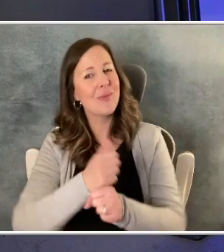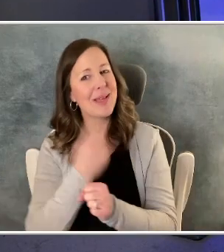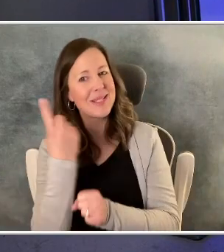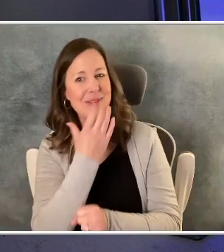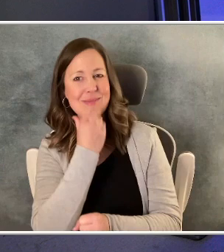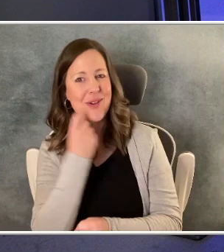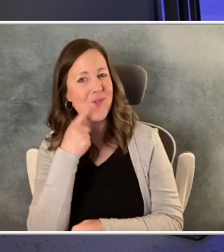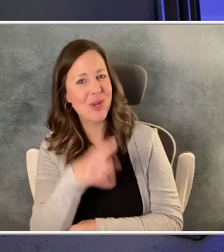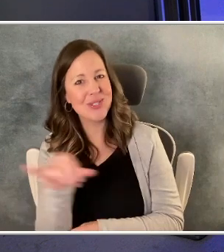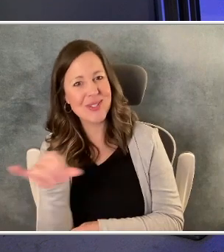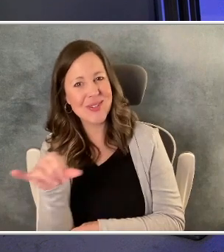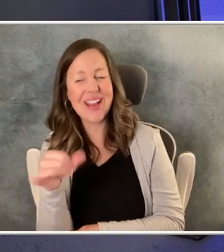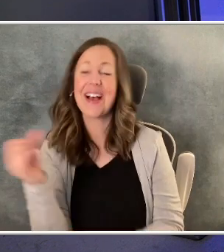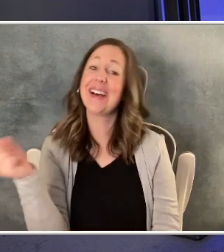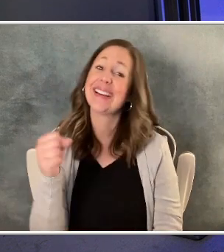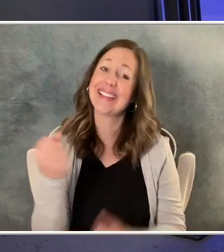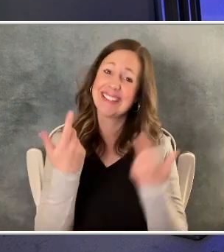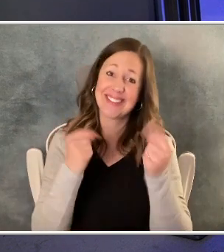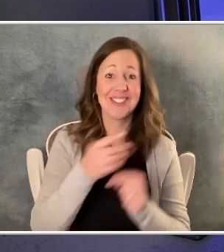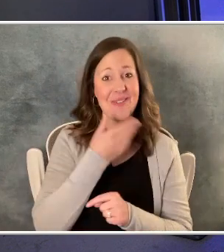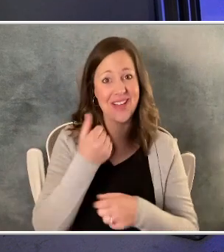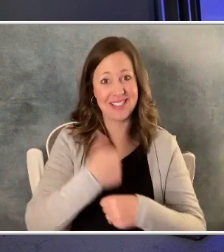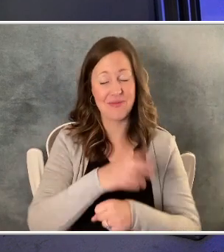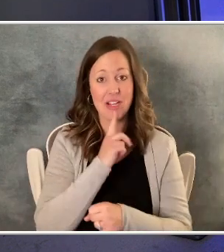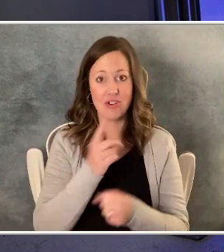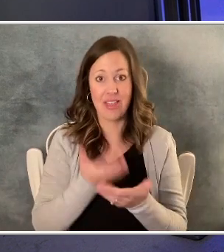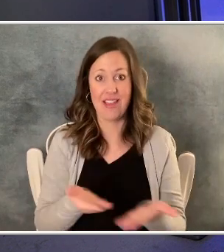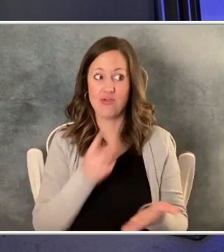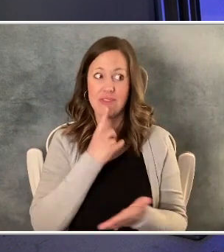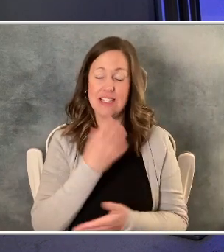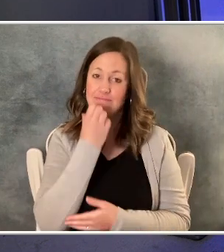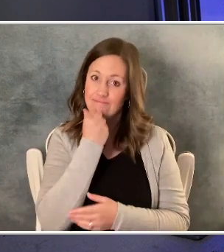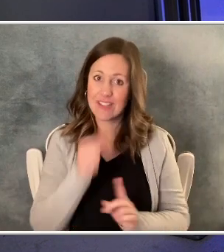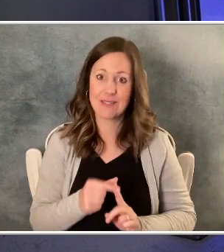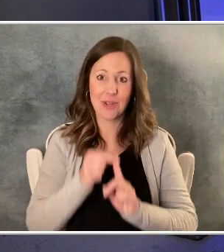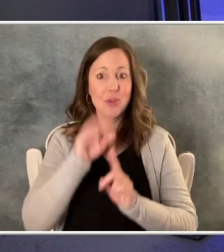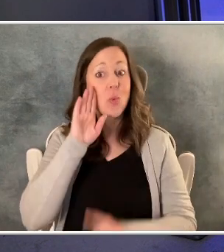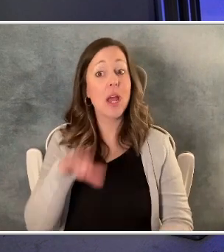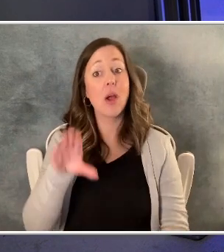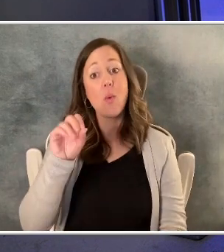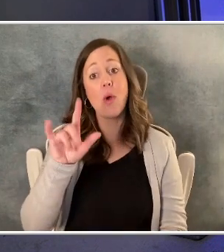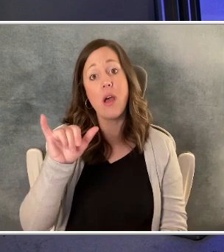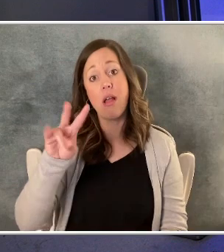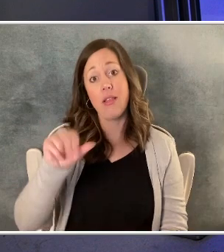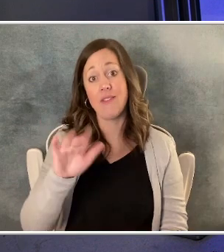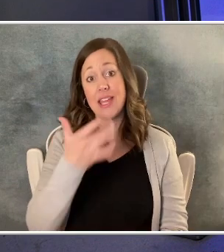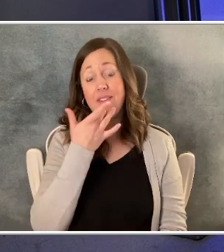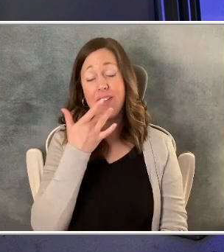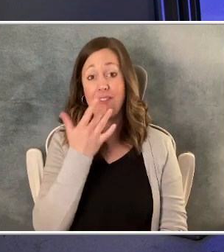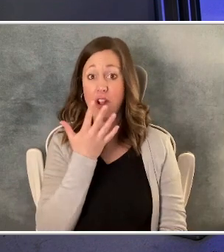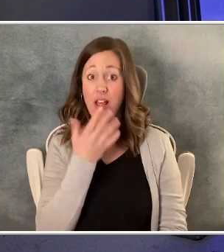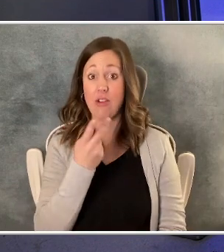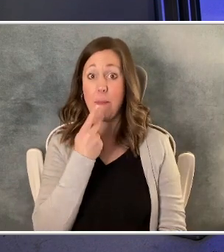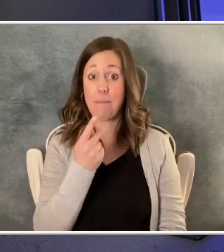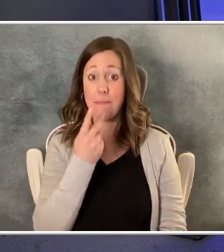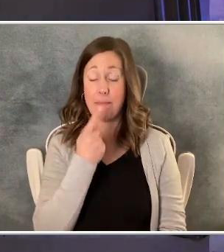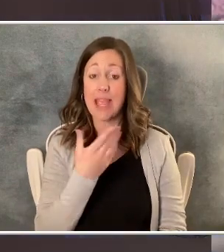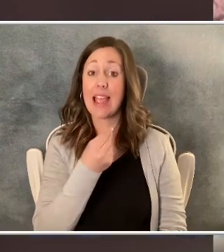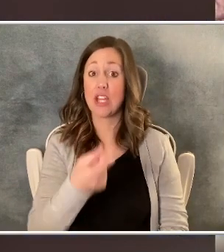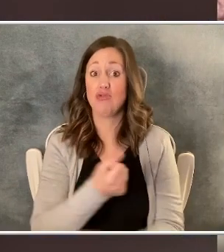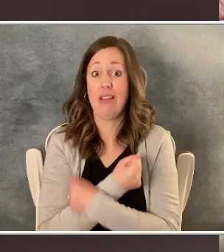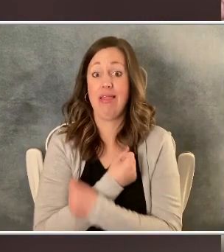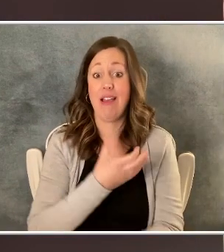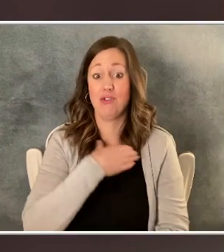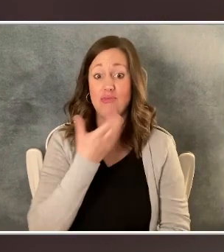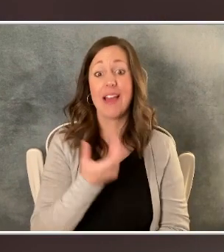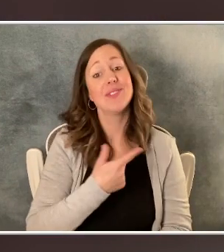yes, we do our best to make things really special, and so I knew Olivia's favorite color was pink and her favorite animal was a giraffe, and so I did crochet her